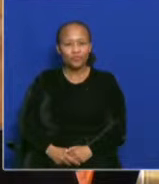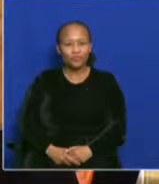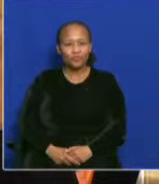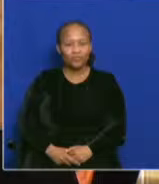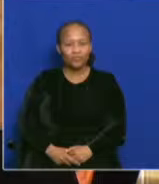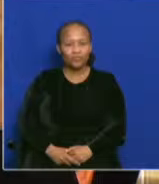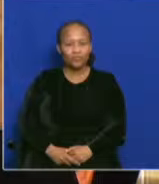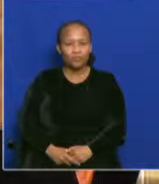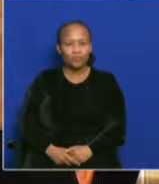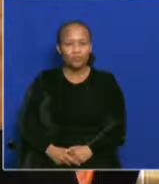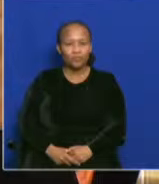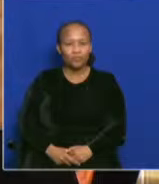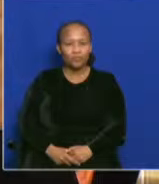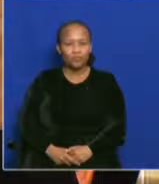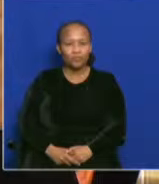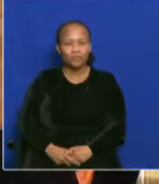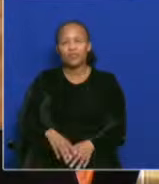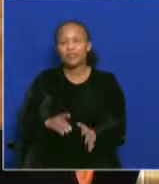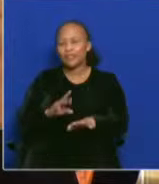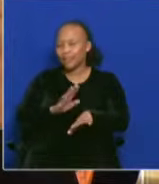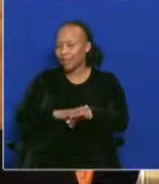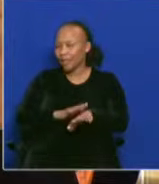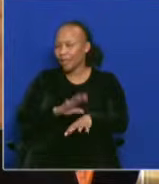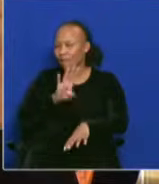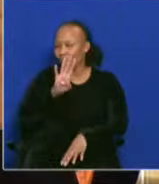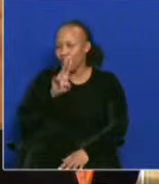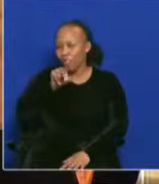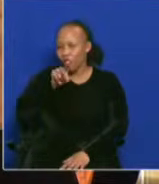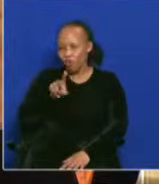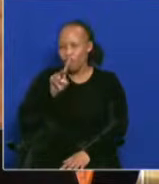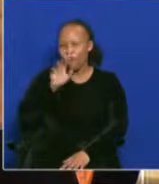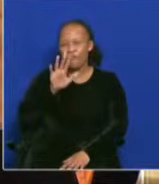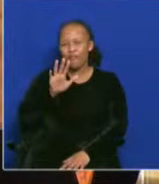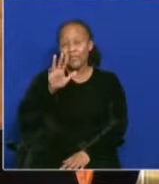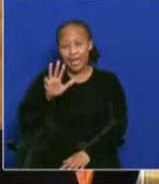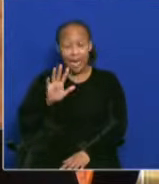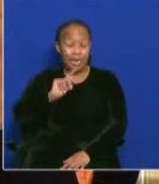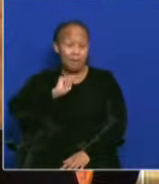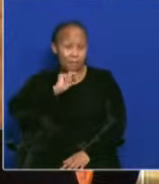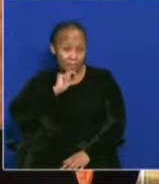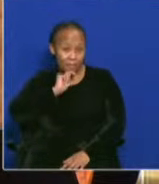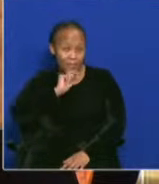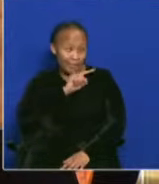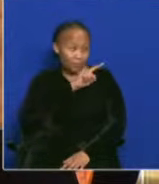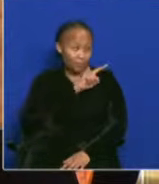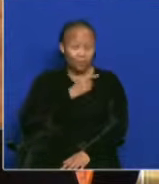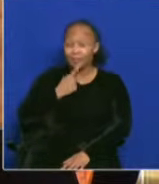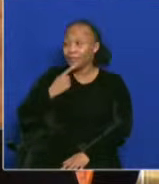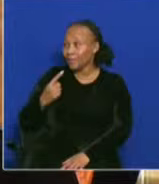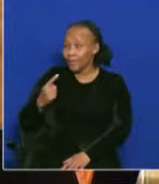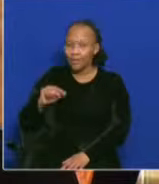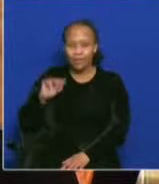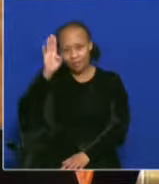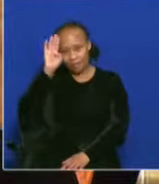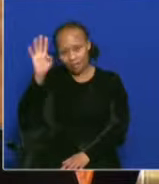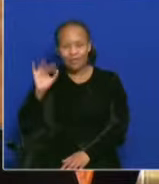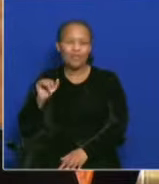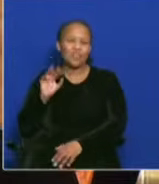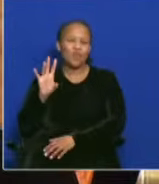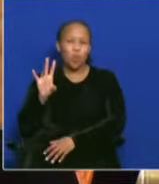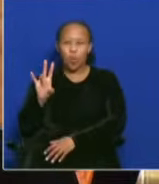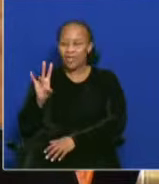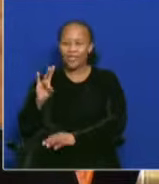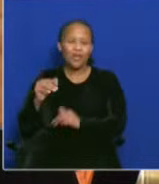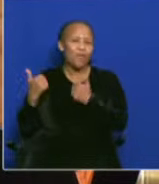At 4:59 a.m., Mr. Sayed says, "Salams, bro, it's Wednesday already. Please push Gen 1 and pilot